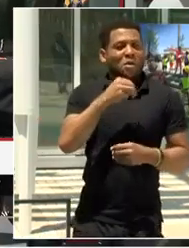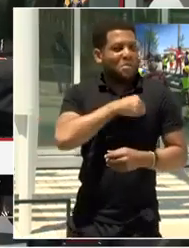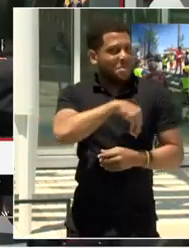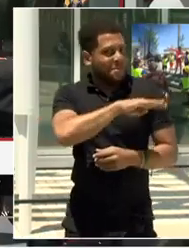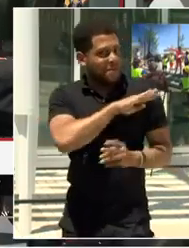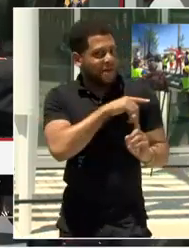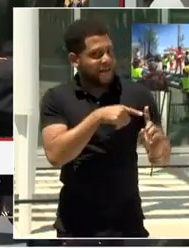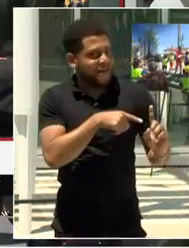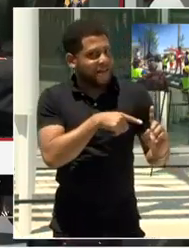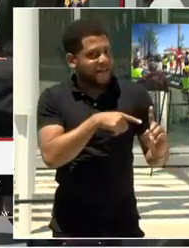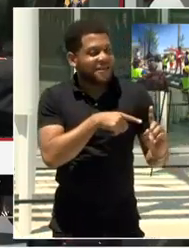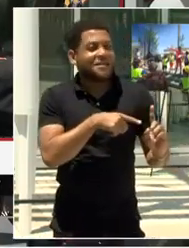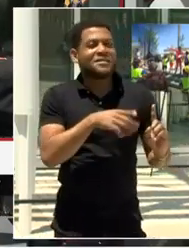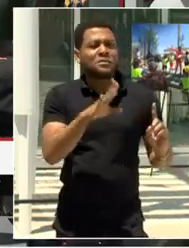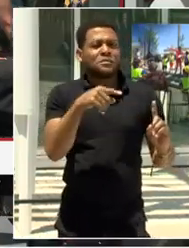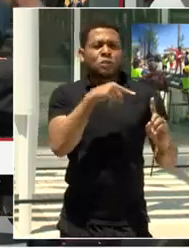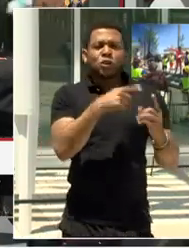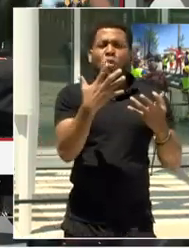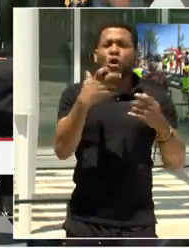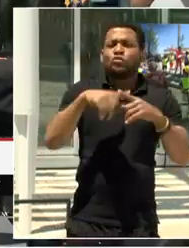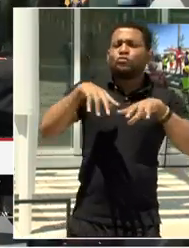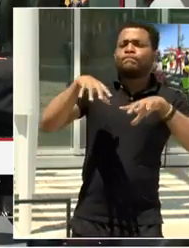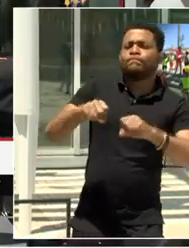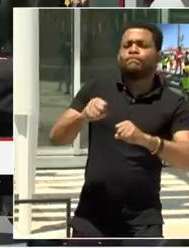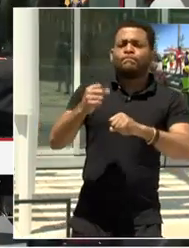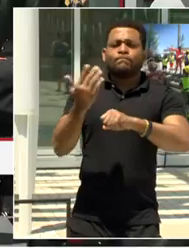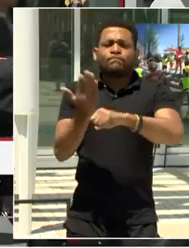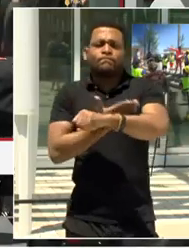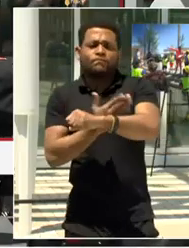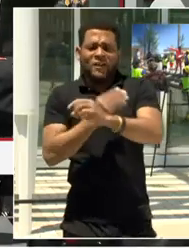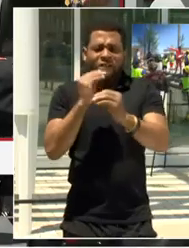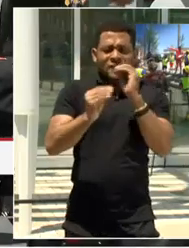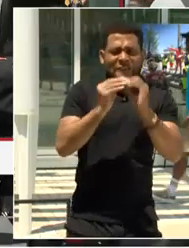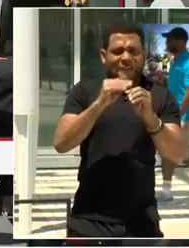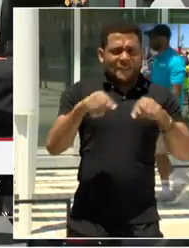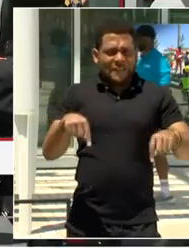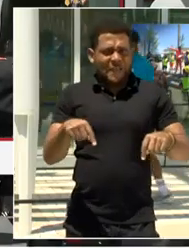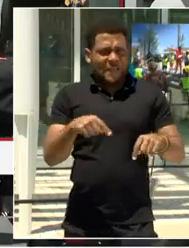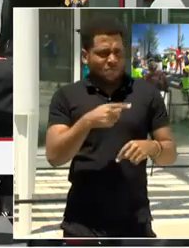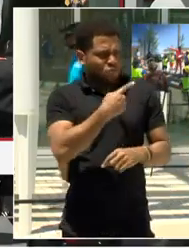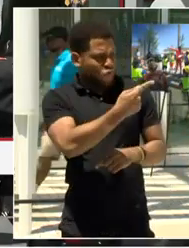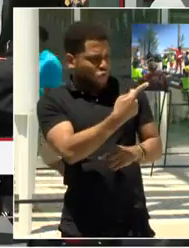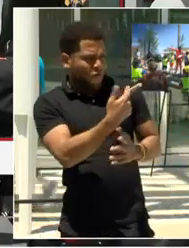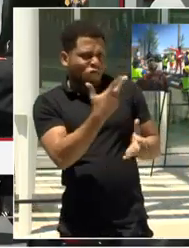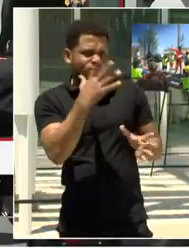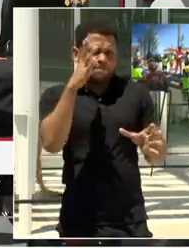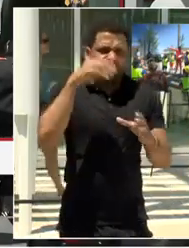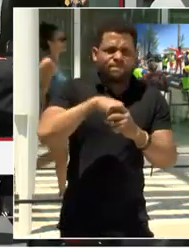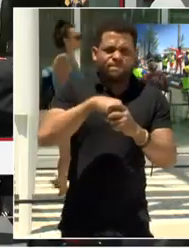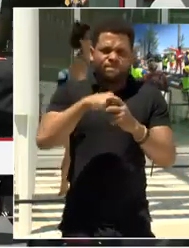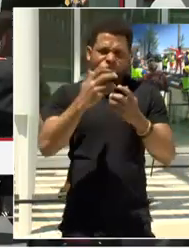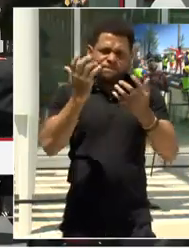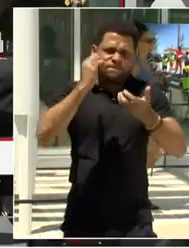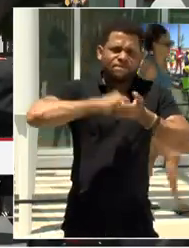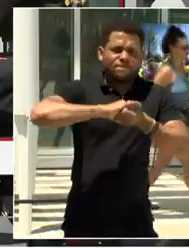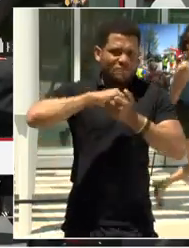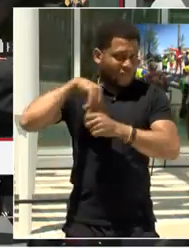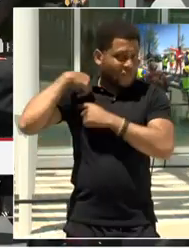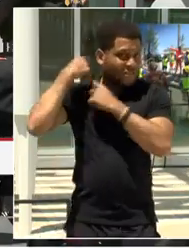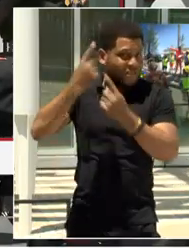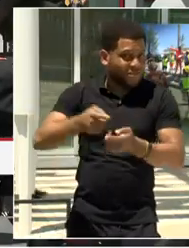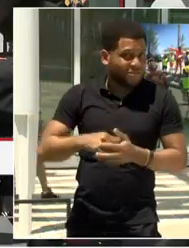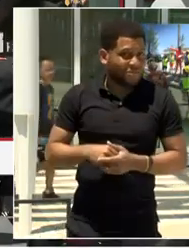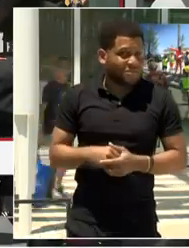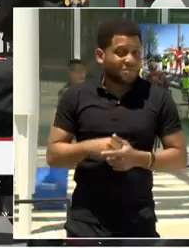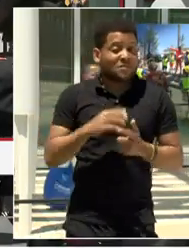2015, she has labored, and we have labored together to get to this point, because as she mentioned, the Bowser family, like